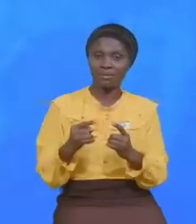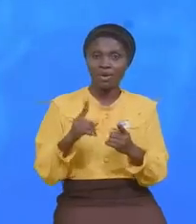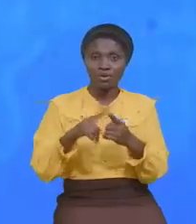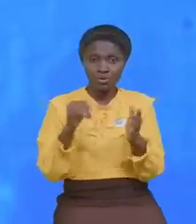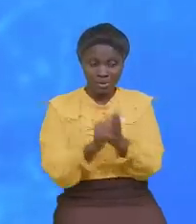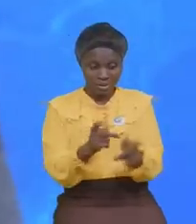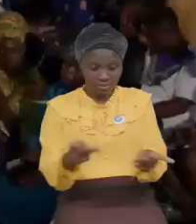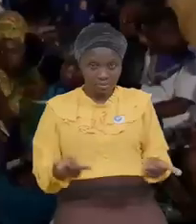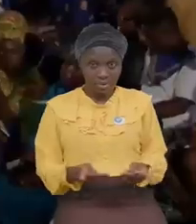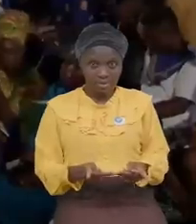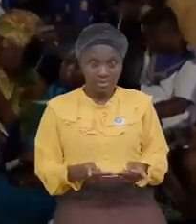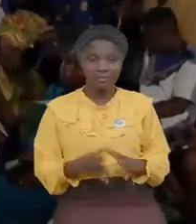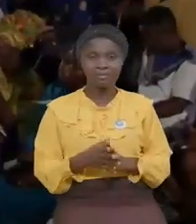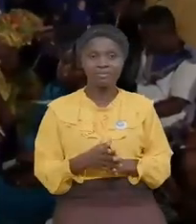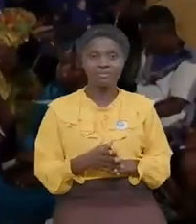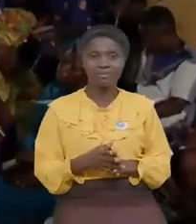place,